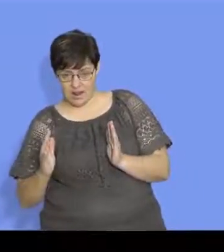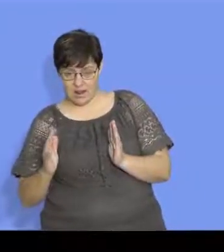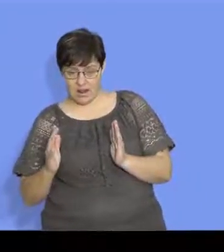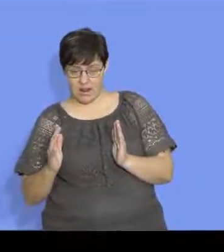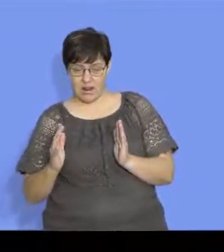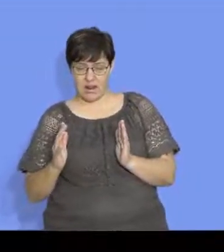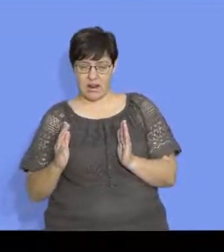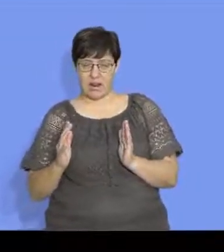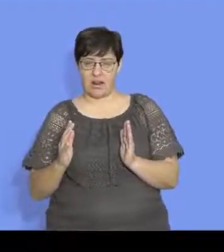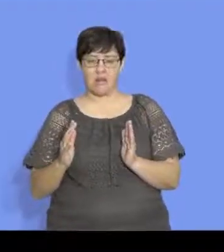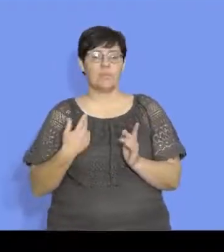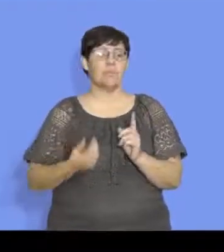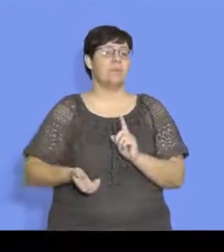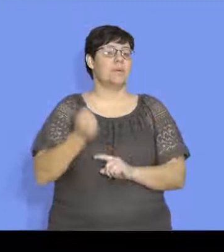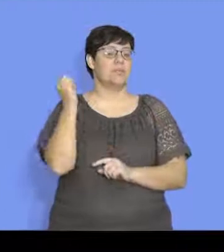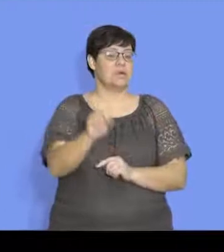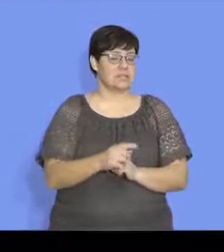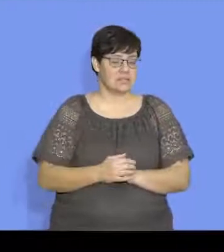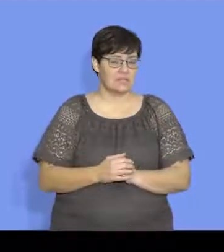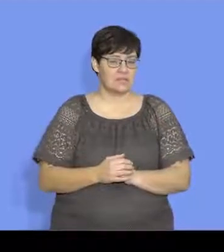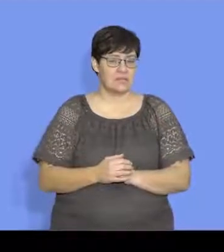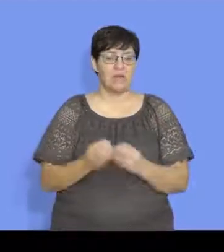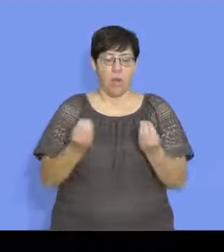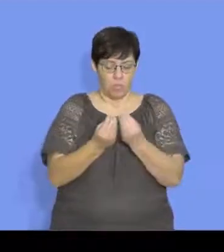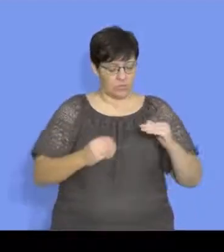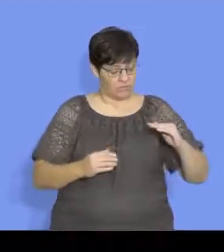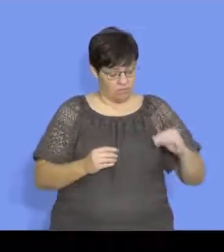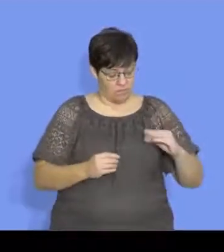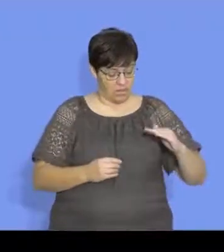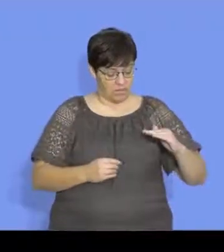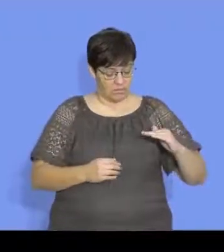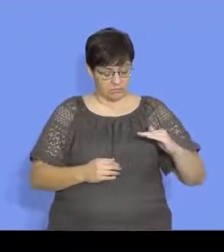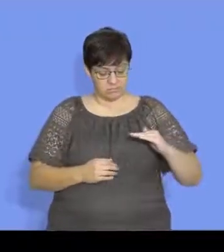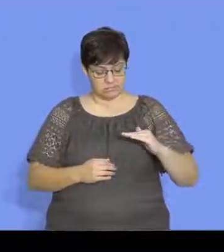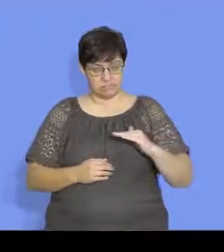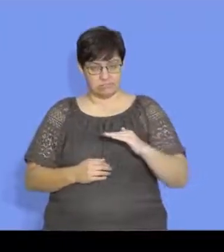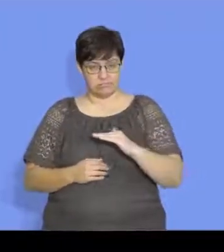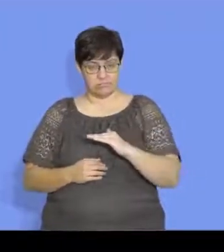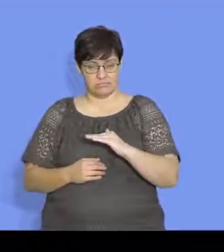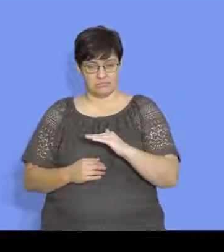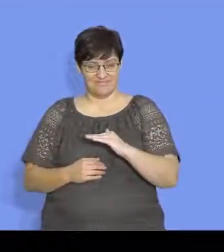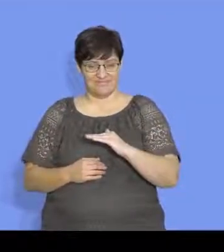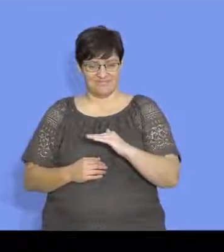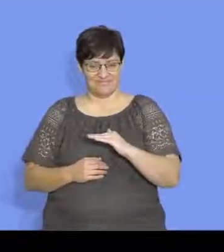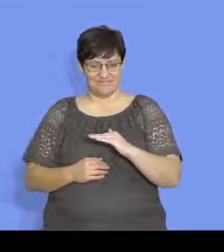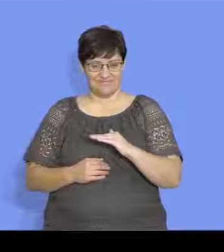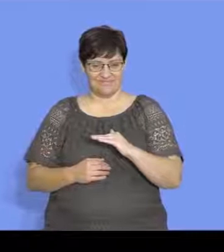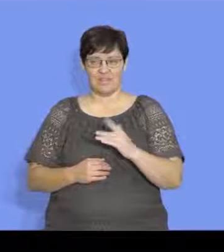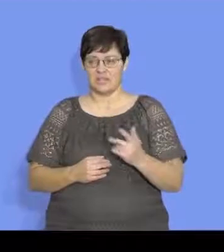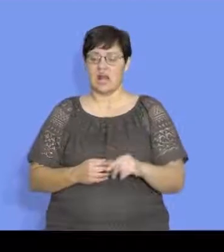what we're going to find is the object has moved. That's time equals 2. In the same time